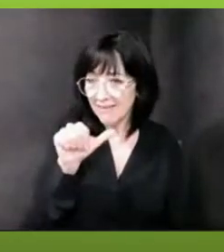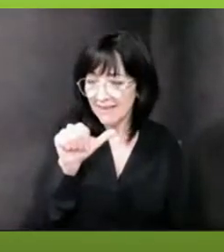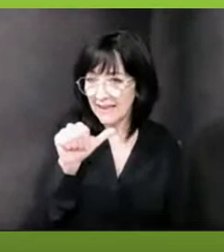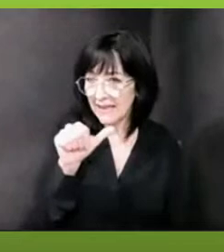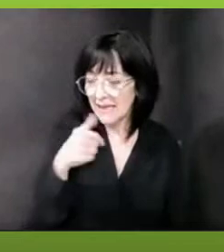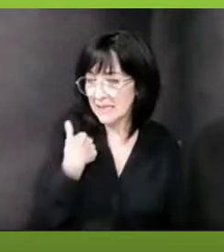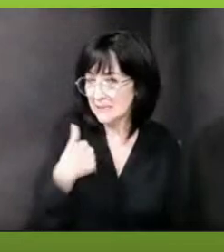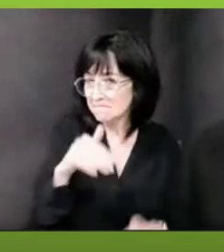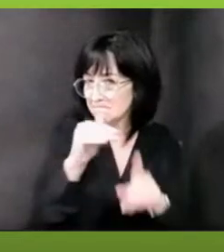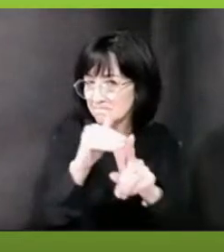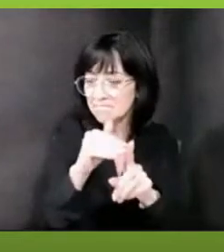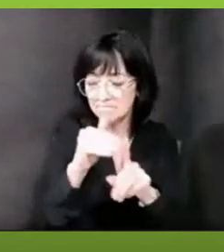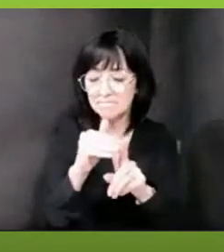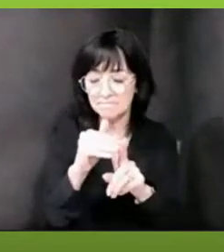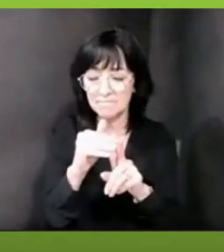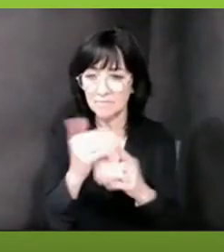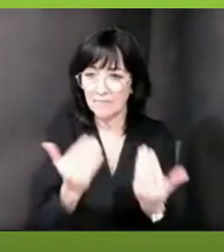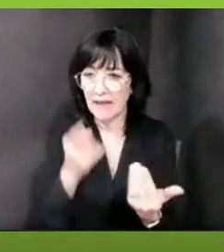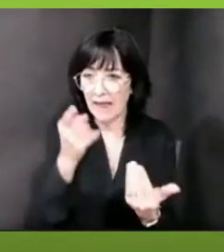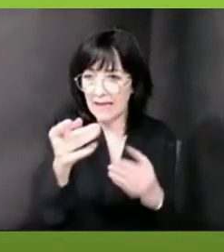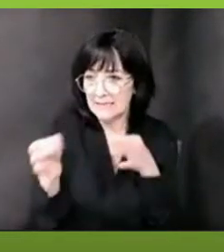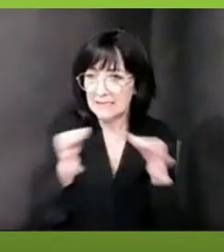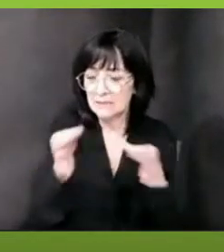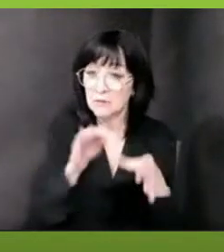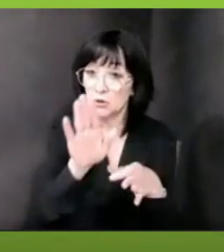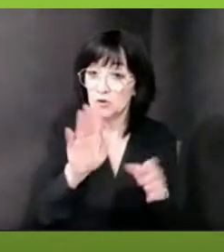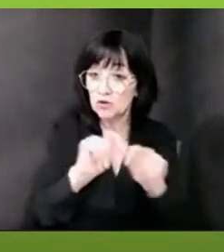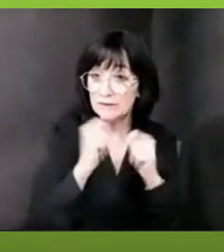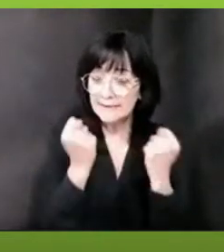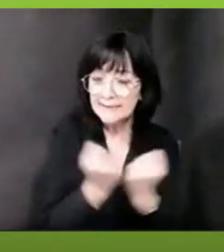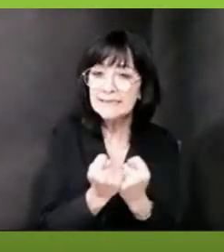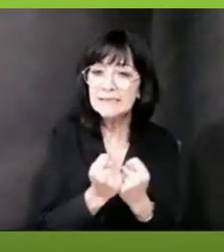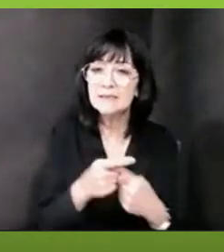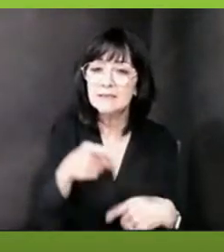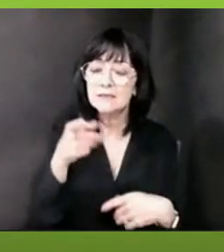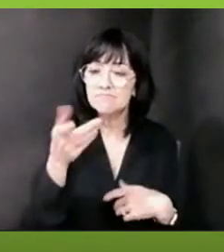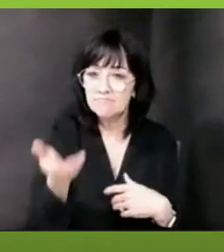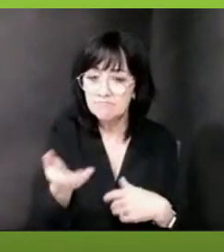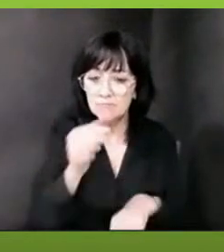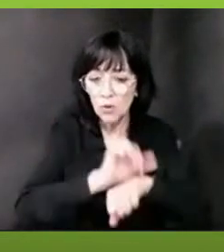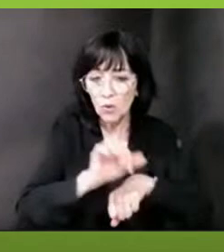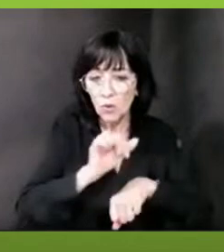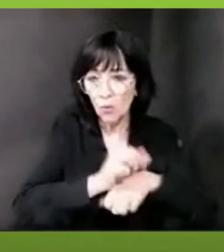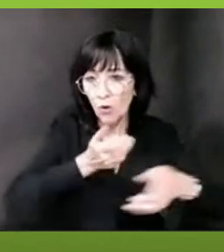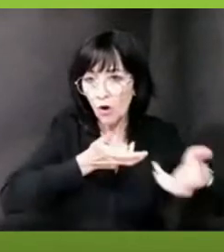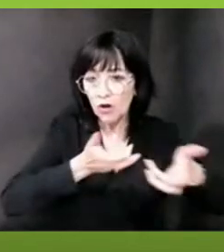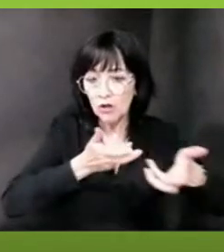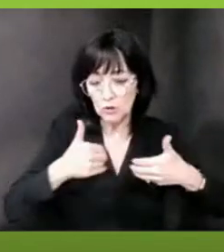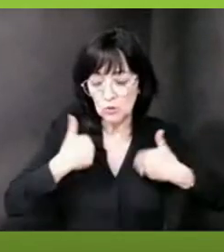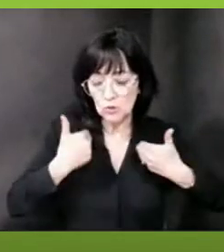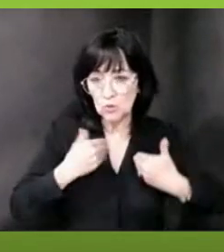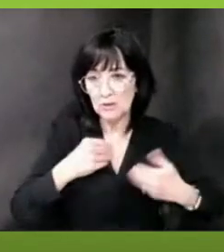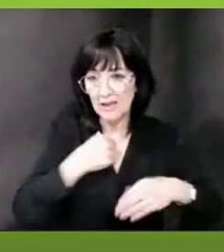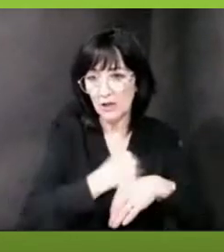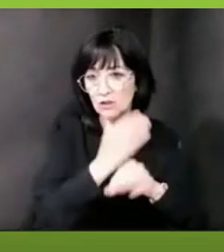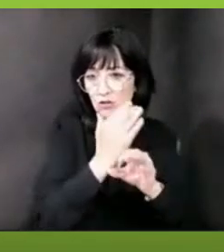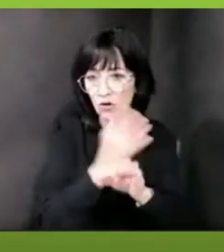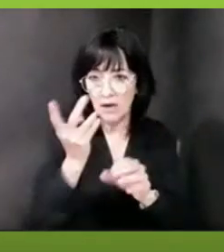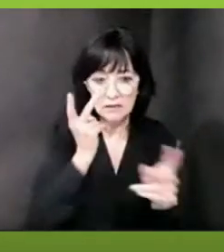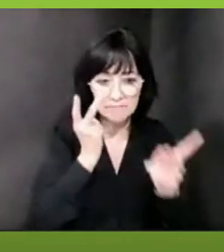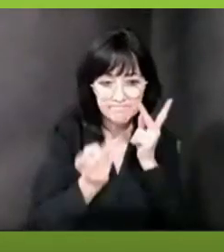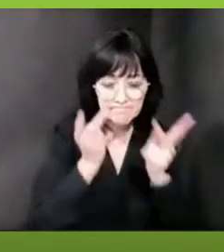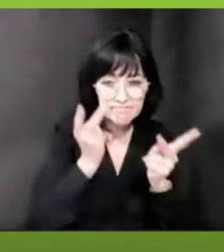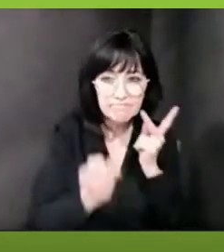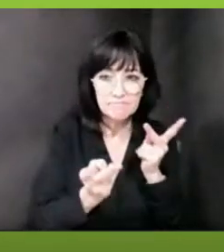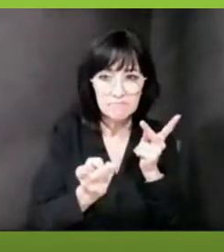to what you and your team, as you've worked with Delaware's Youth in Crisis, seen as far as the impact